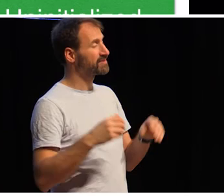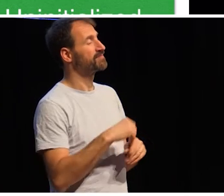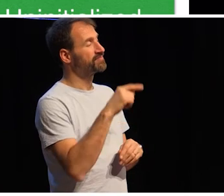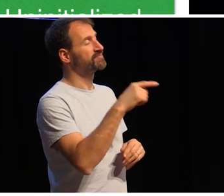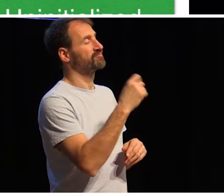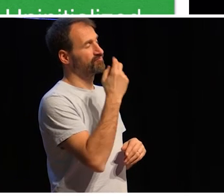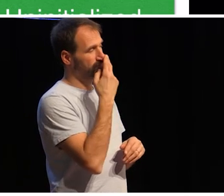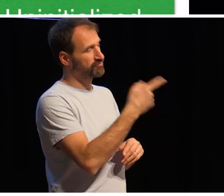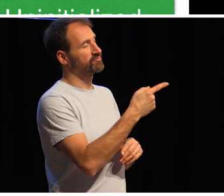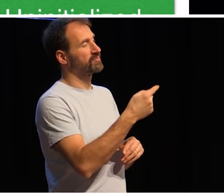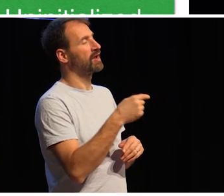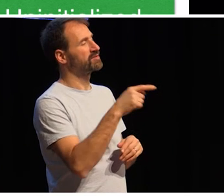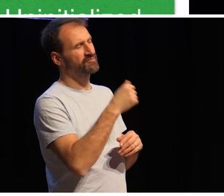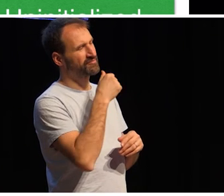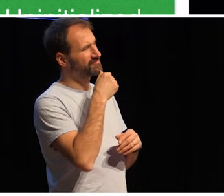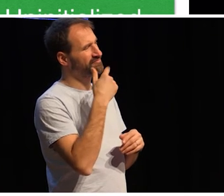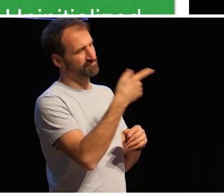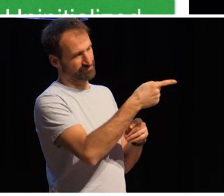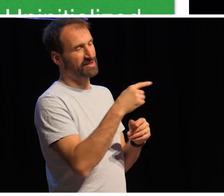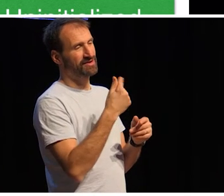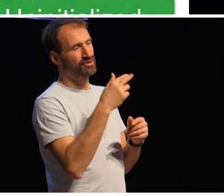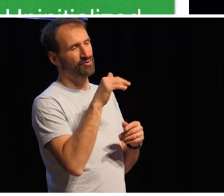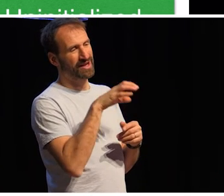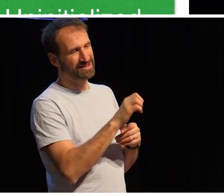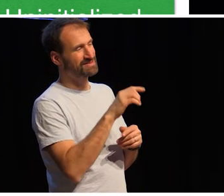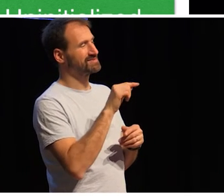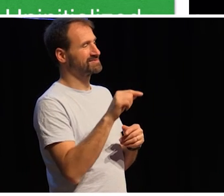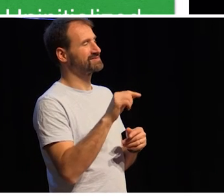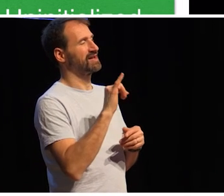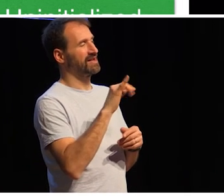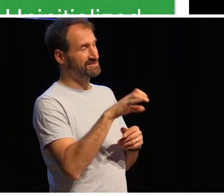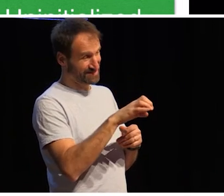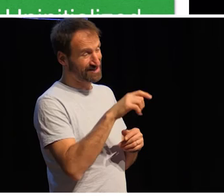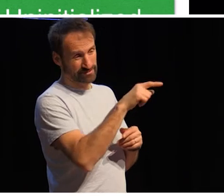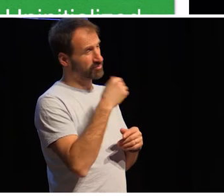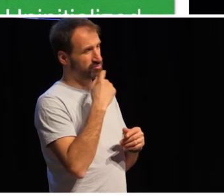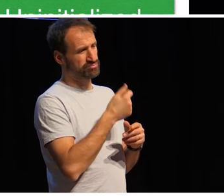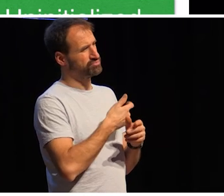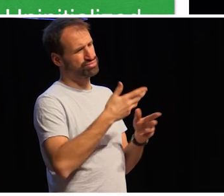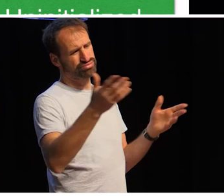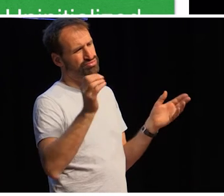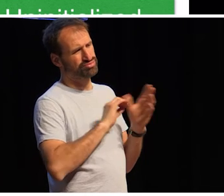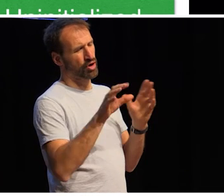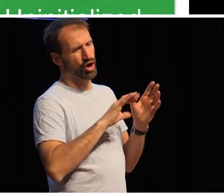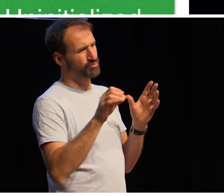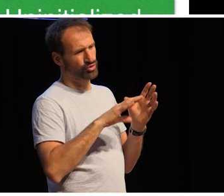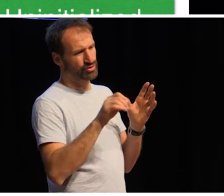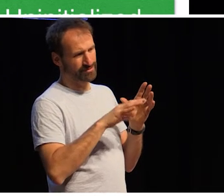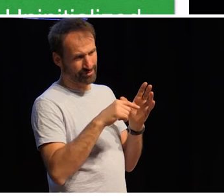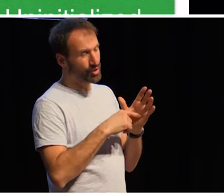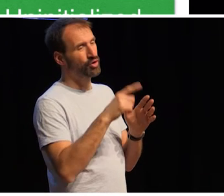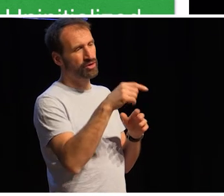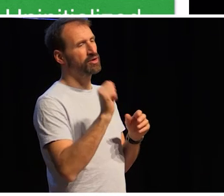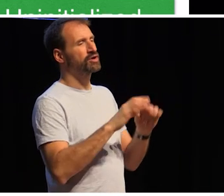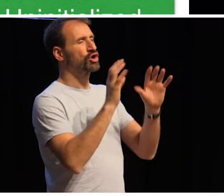you get lots of output, and we have a nice tool, ICE, the Inline Cache Explorer, where you can load that output, and then you can group